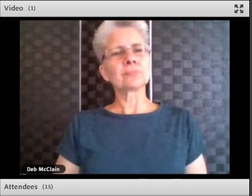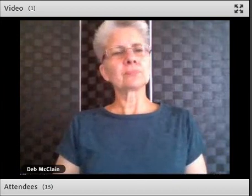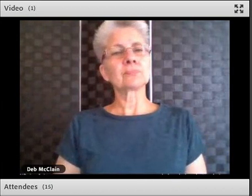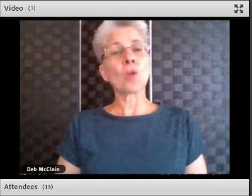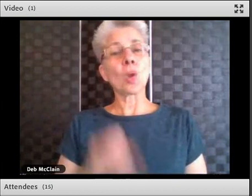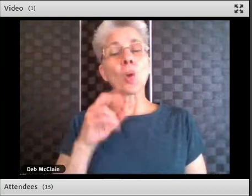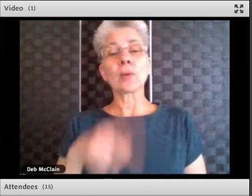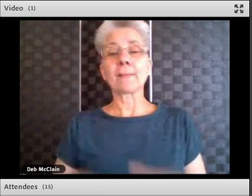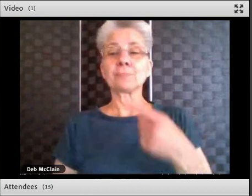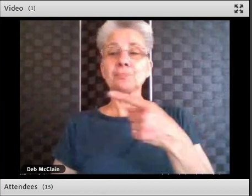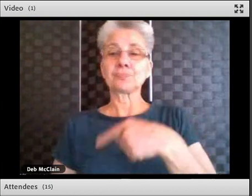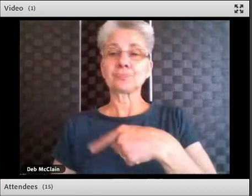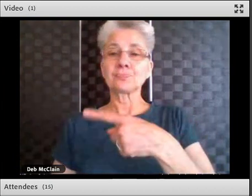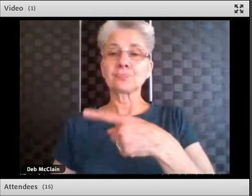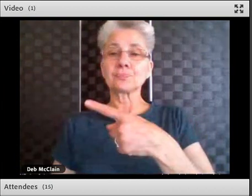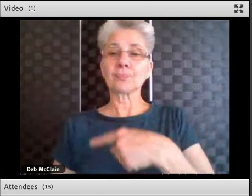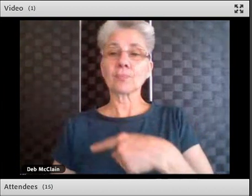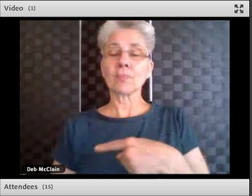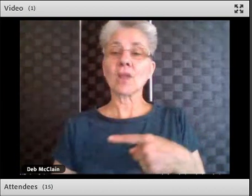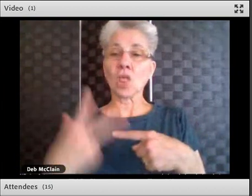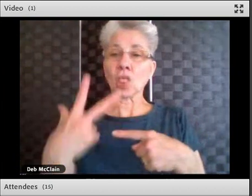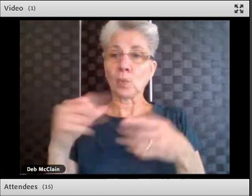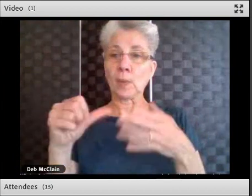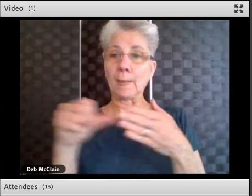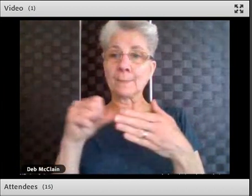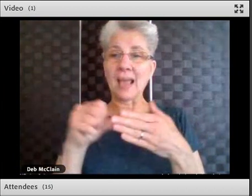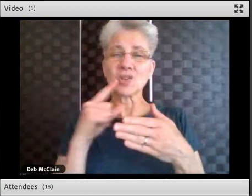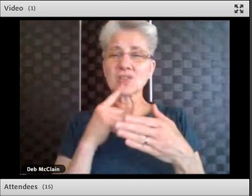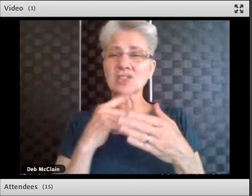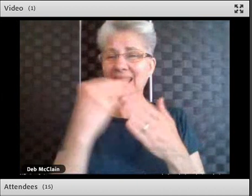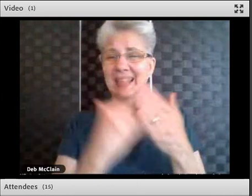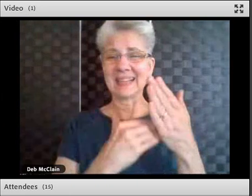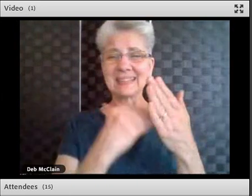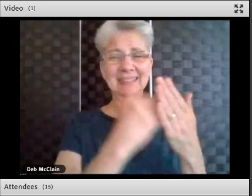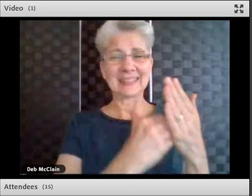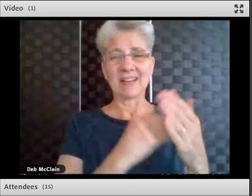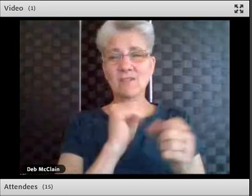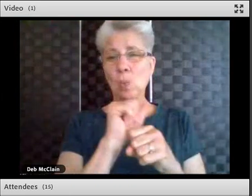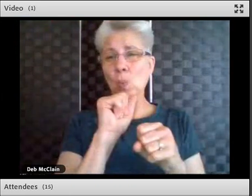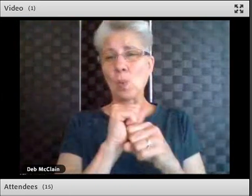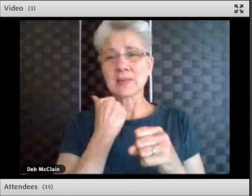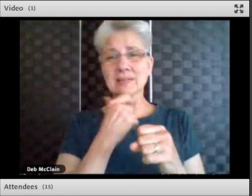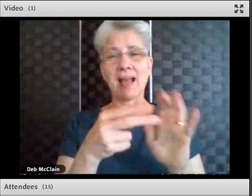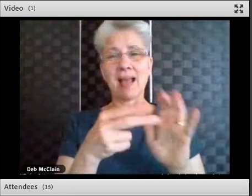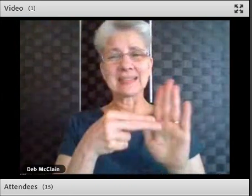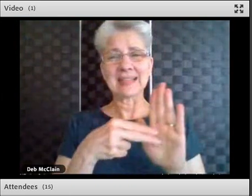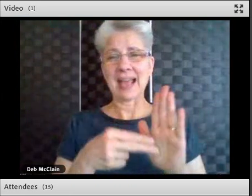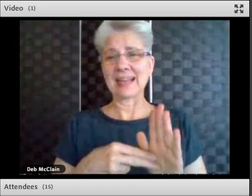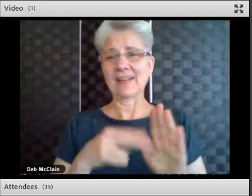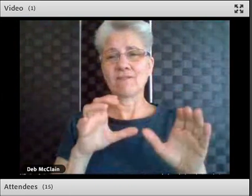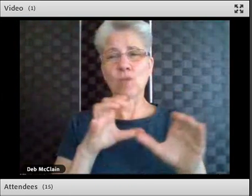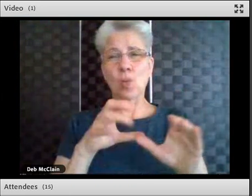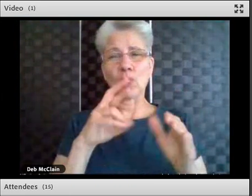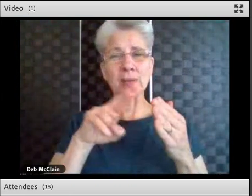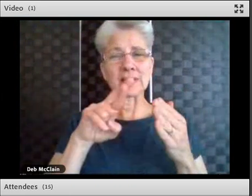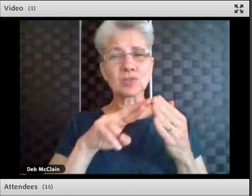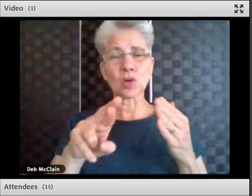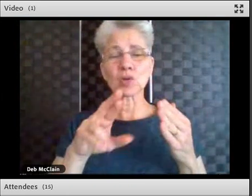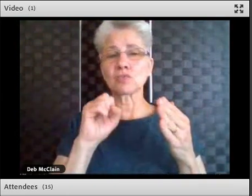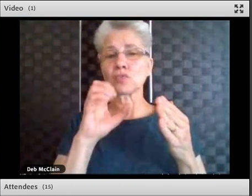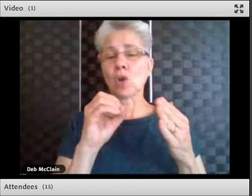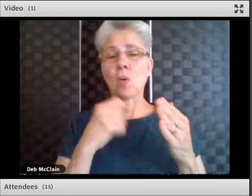Okay. These next 3 pages are just a list of works that I cited in doing research. And